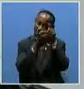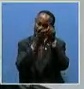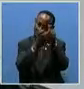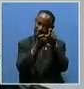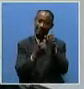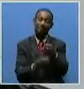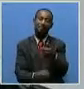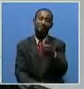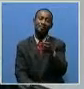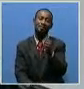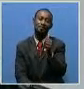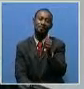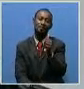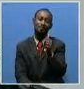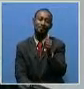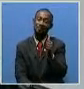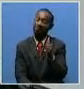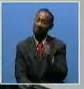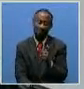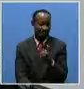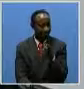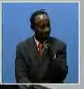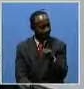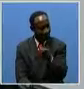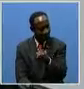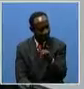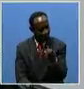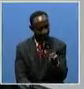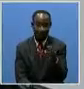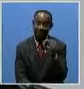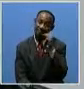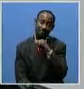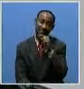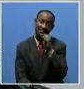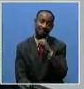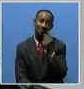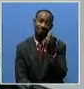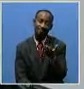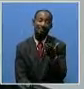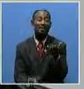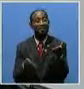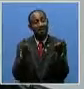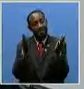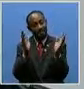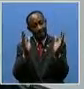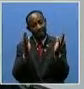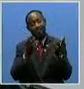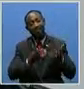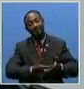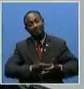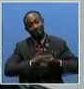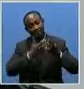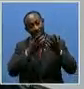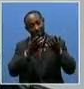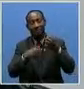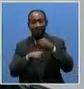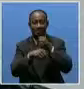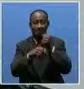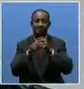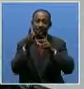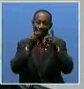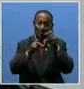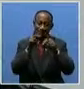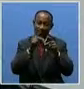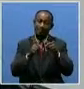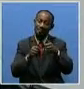own. Yes. That there is nothing like that in the agenda. But allow them the space to make people know who they